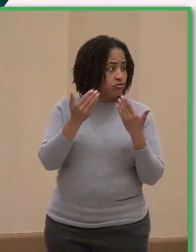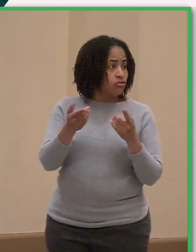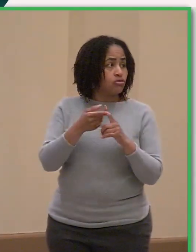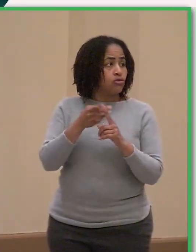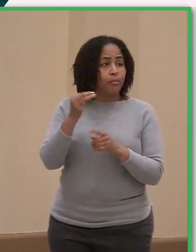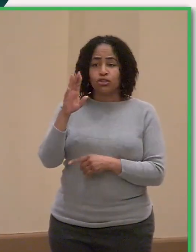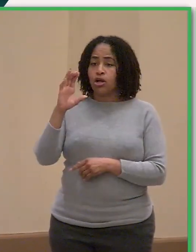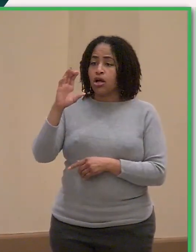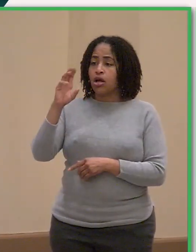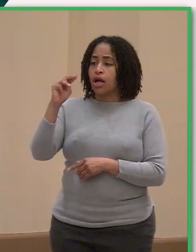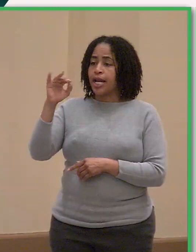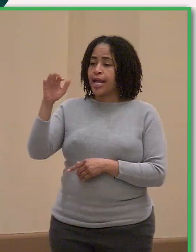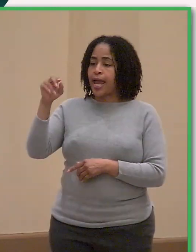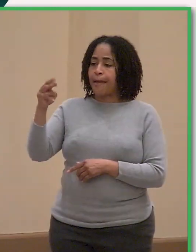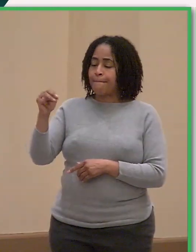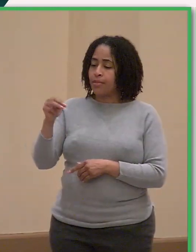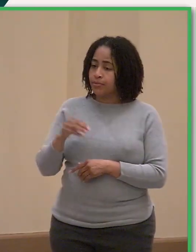Cunningham.